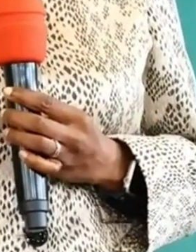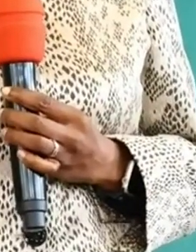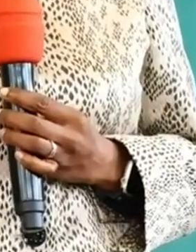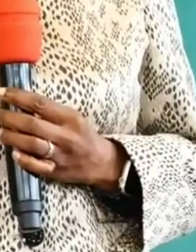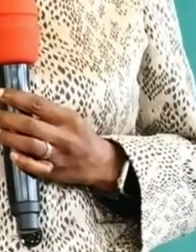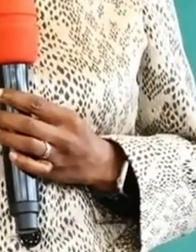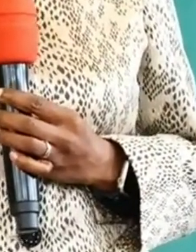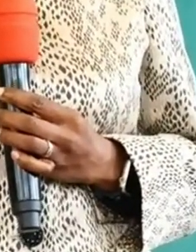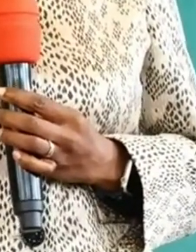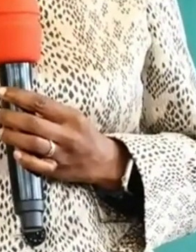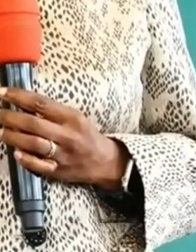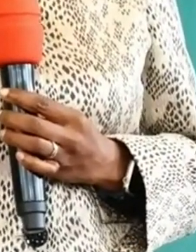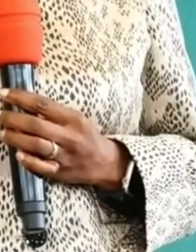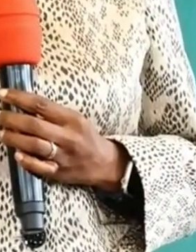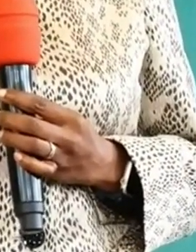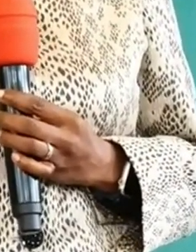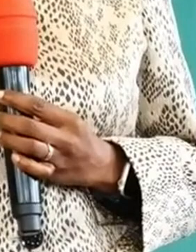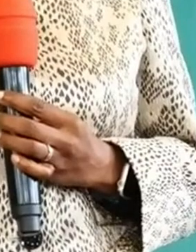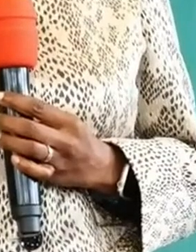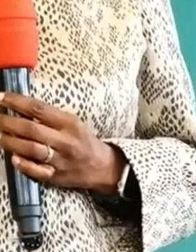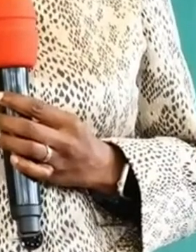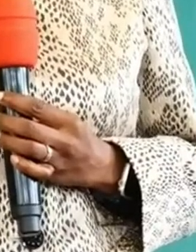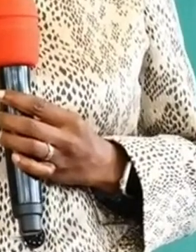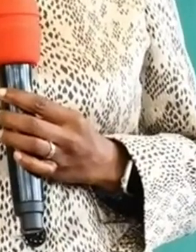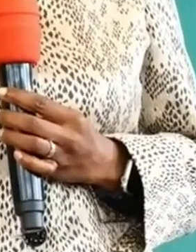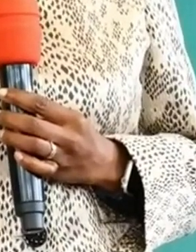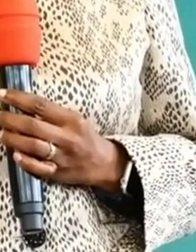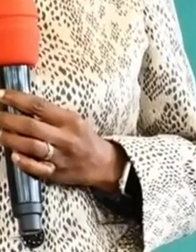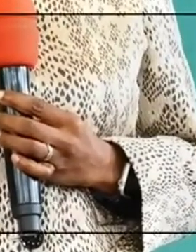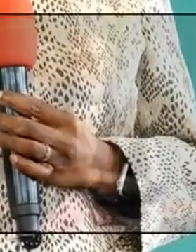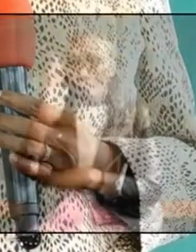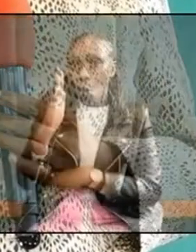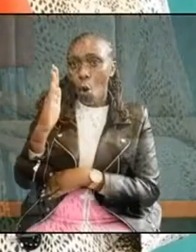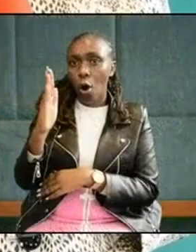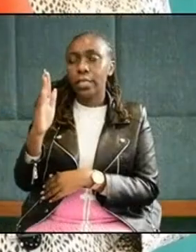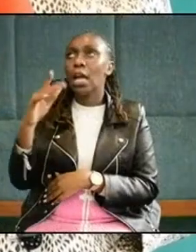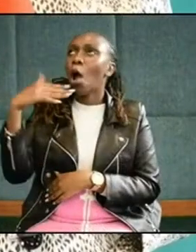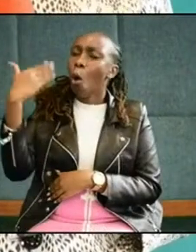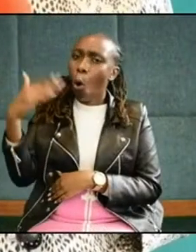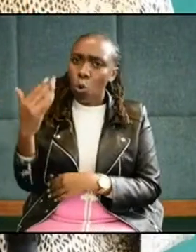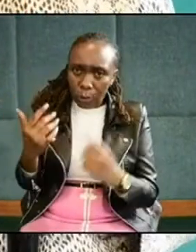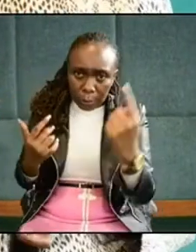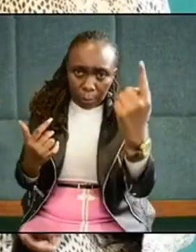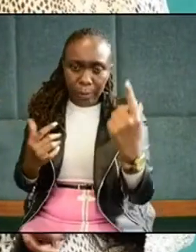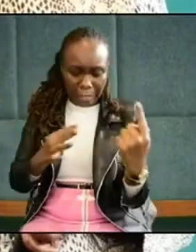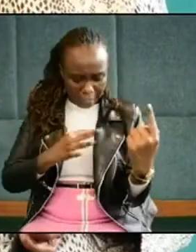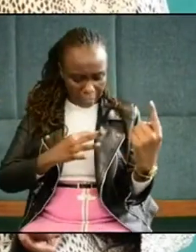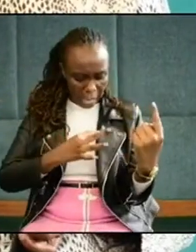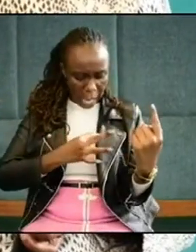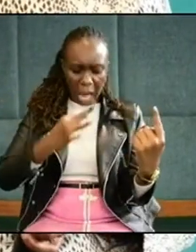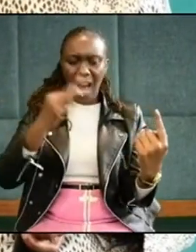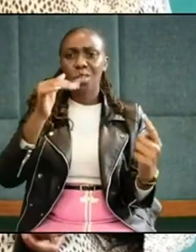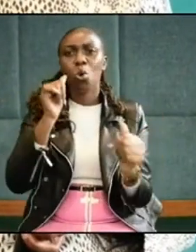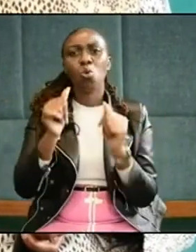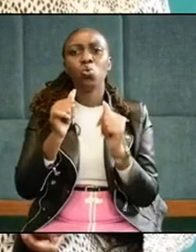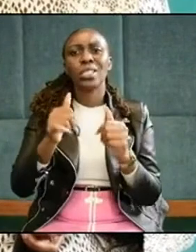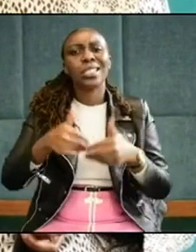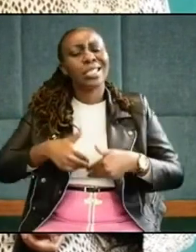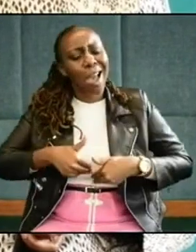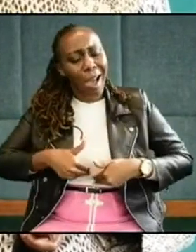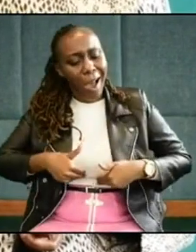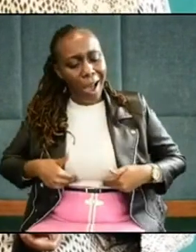my preaching because I know God always brings a soul hungry to join their lives to